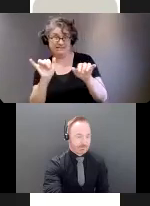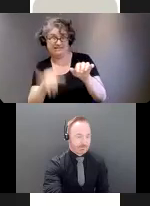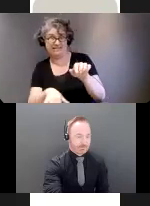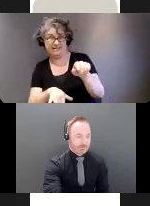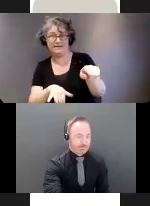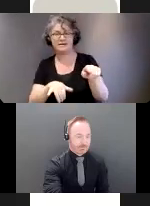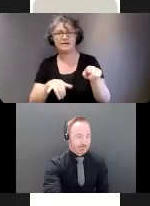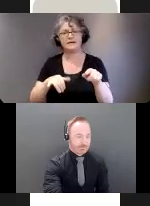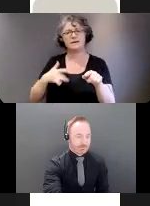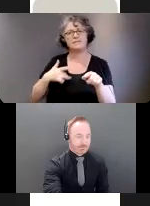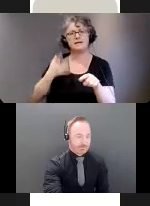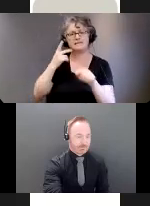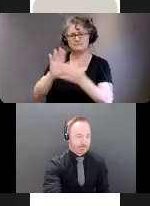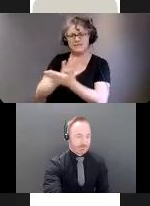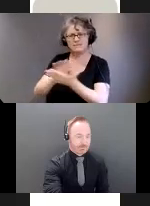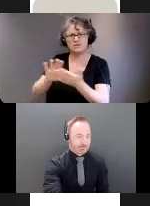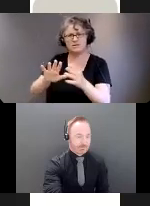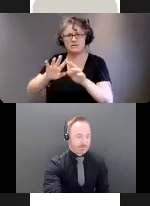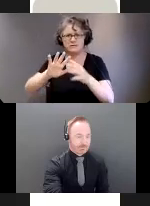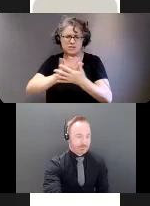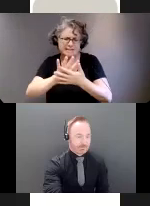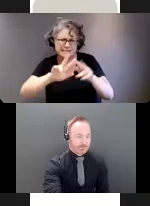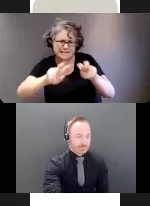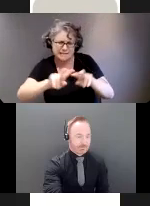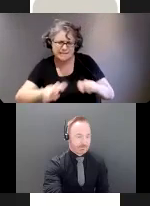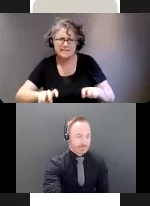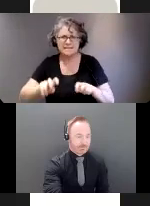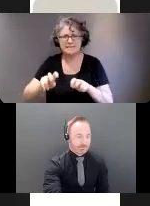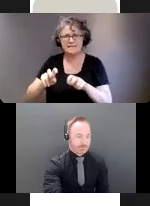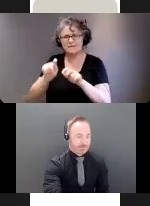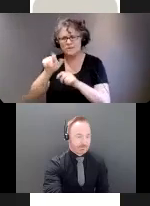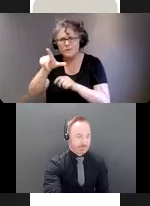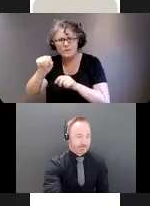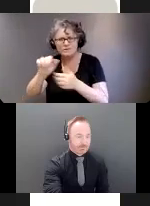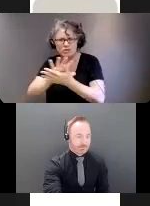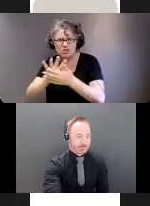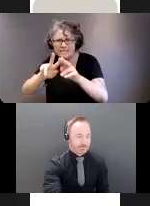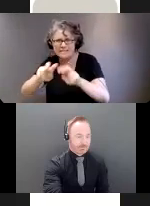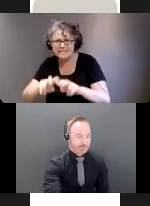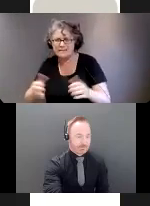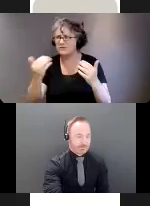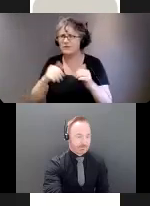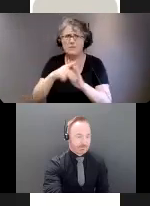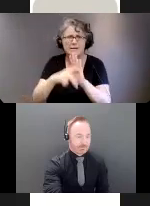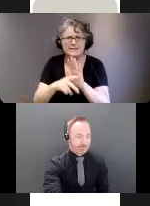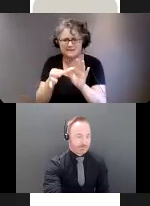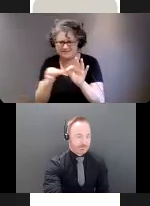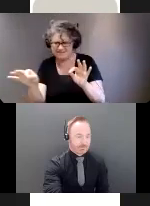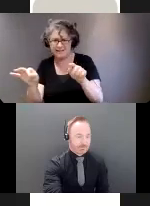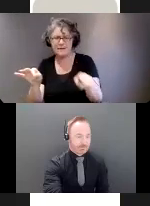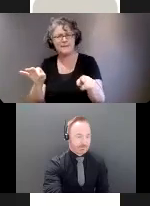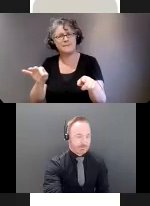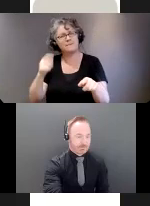screening tools, or we see that's in a policy, but we know when we're actually using that, we have to think a little bit more